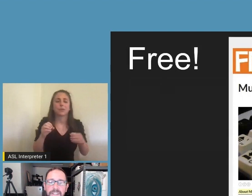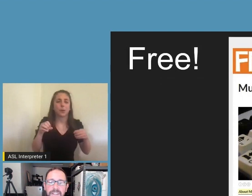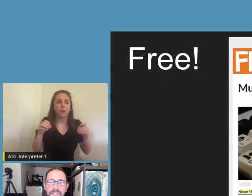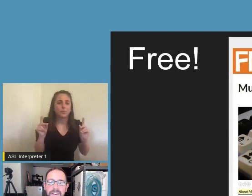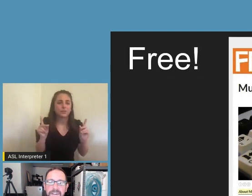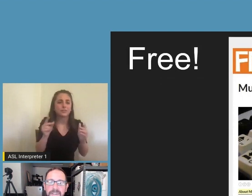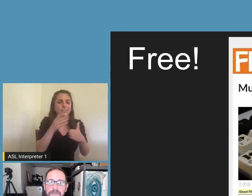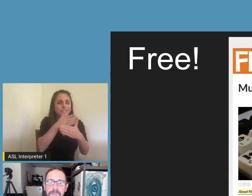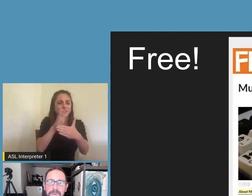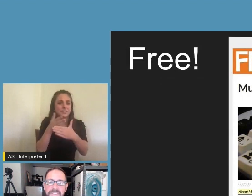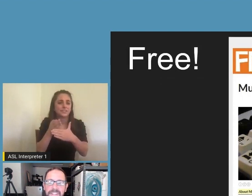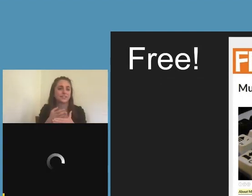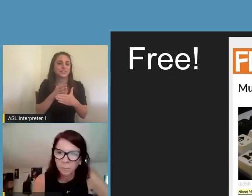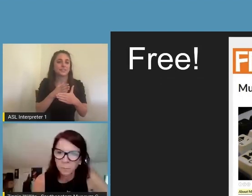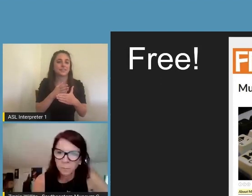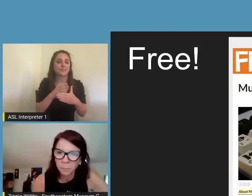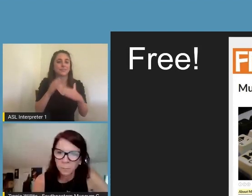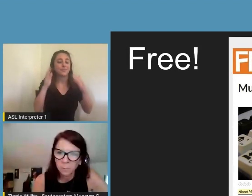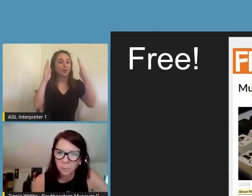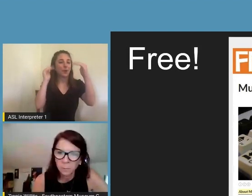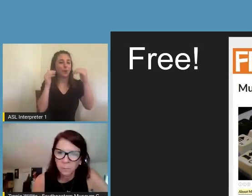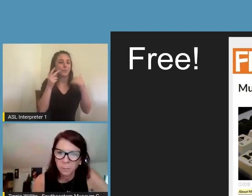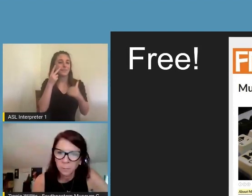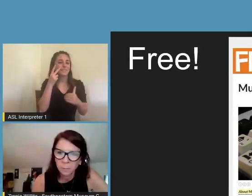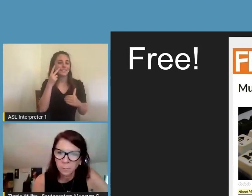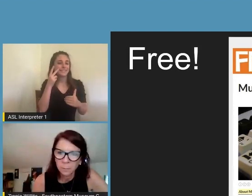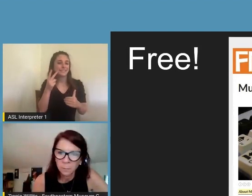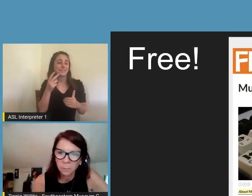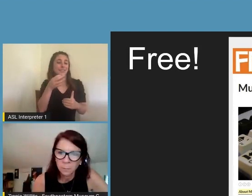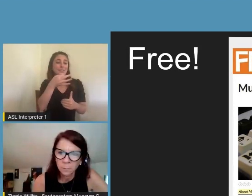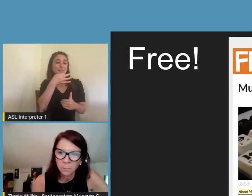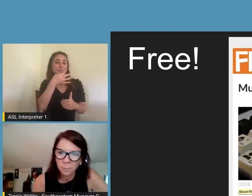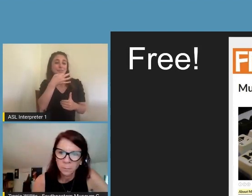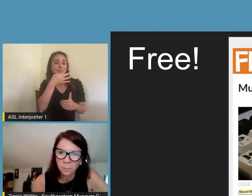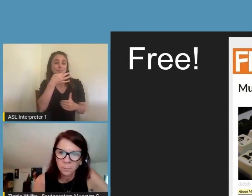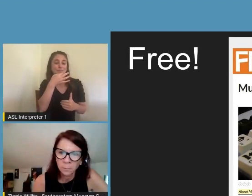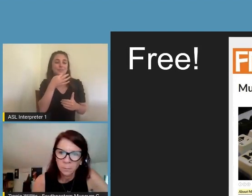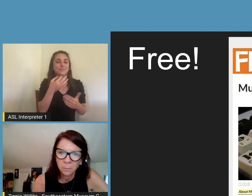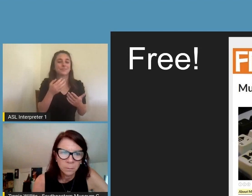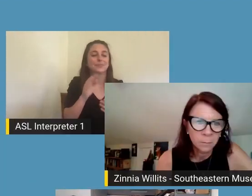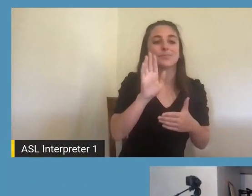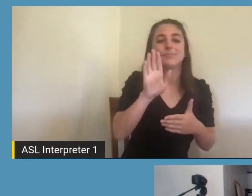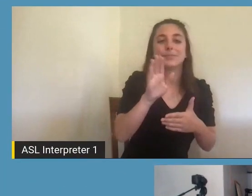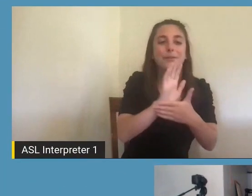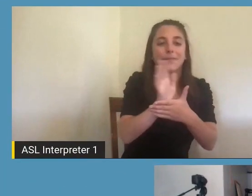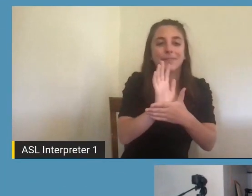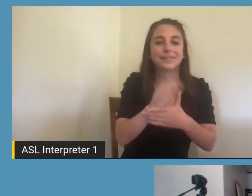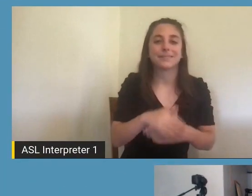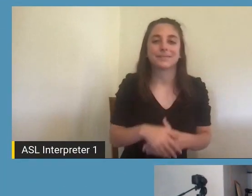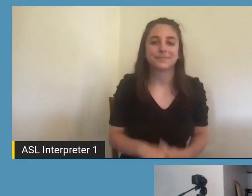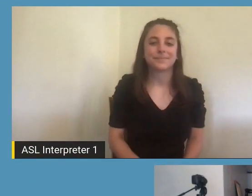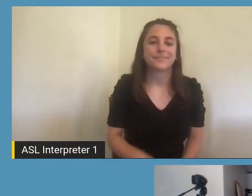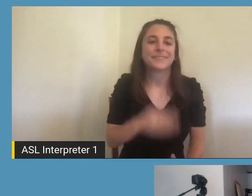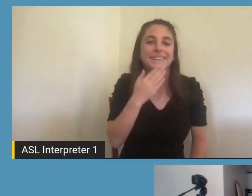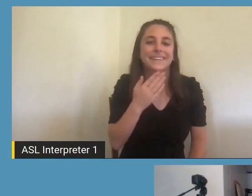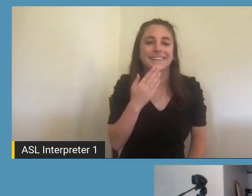hopefully we'll be able to see some of your content as you guys create stuff. Thanks.